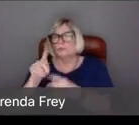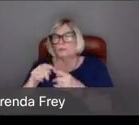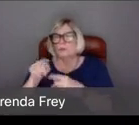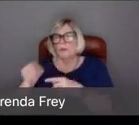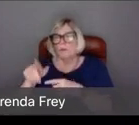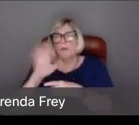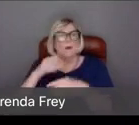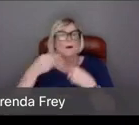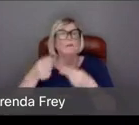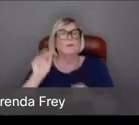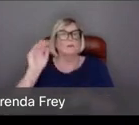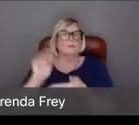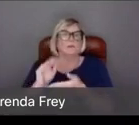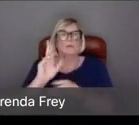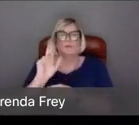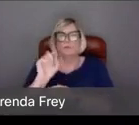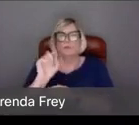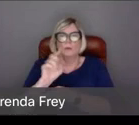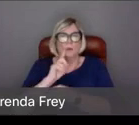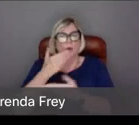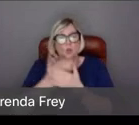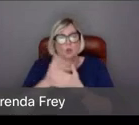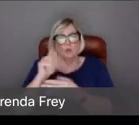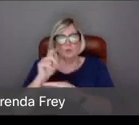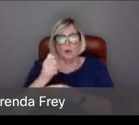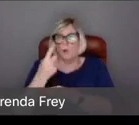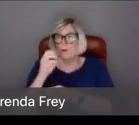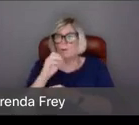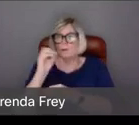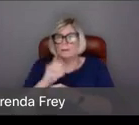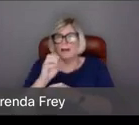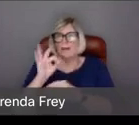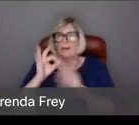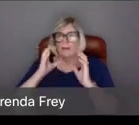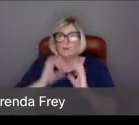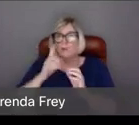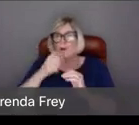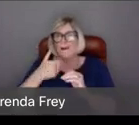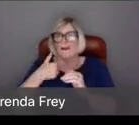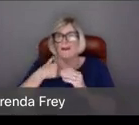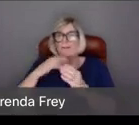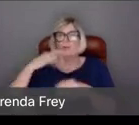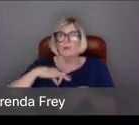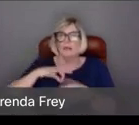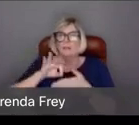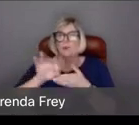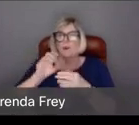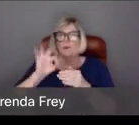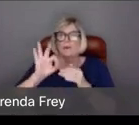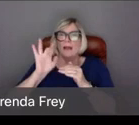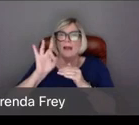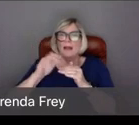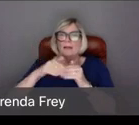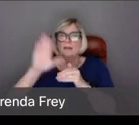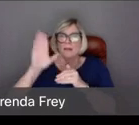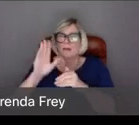really good rate. About 1% of consumers with credit scores of 800 or higher are likely to become